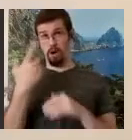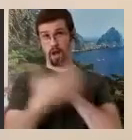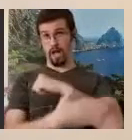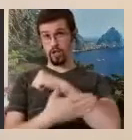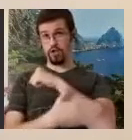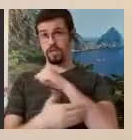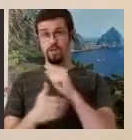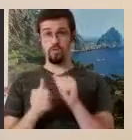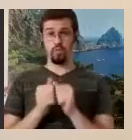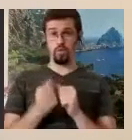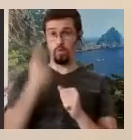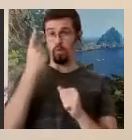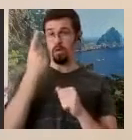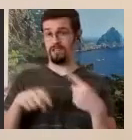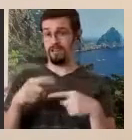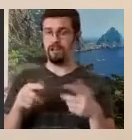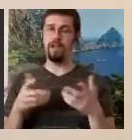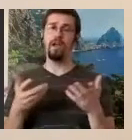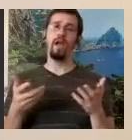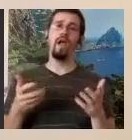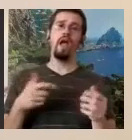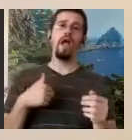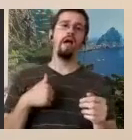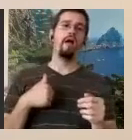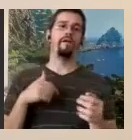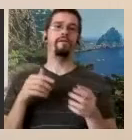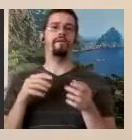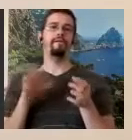I actually ended up adding